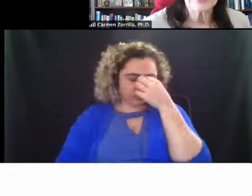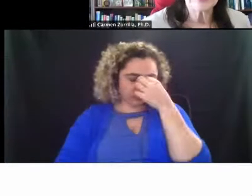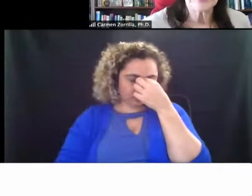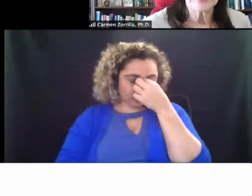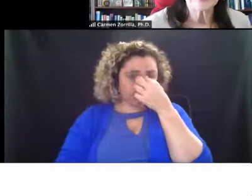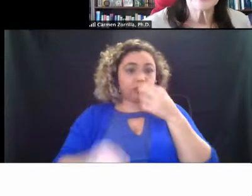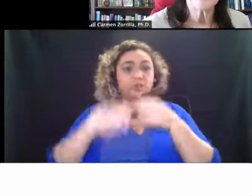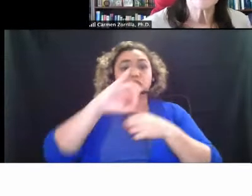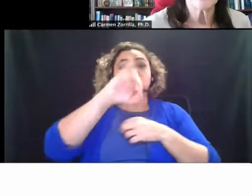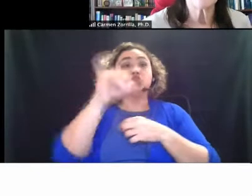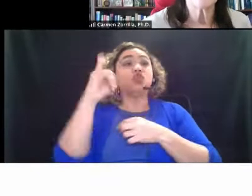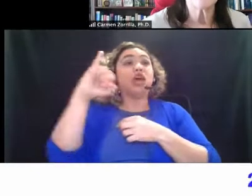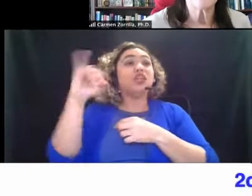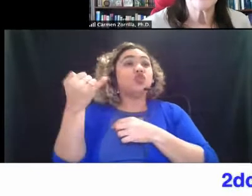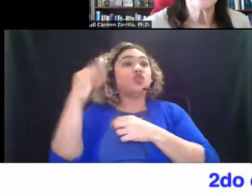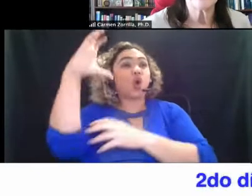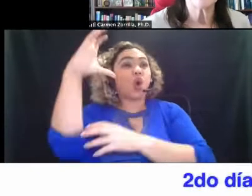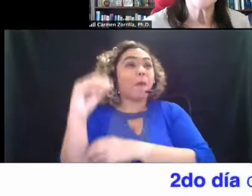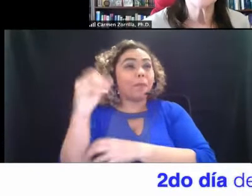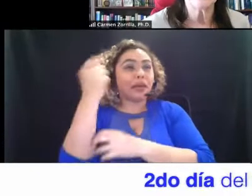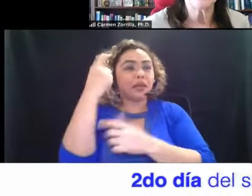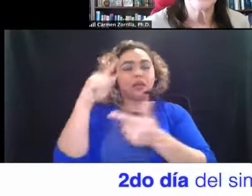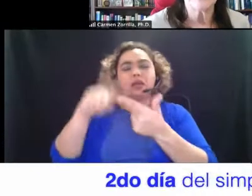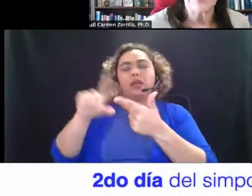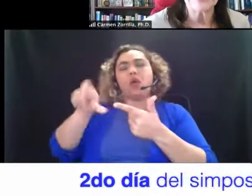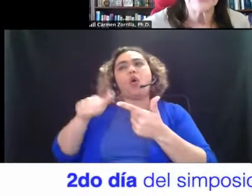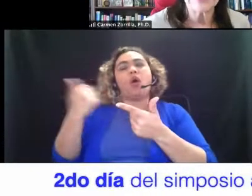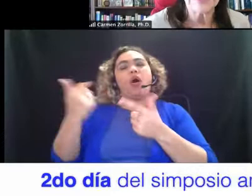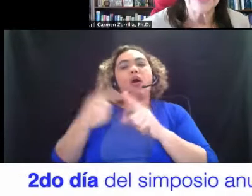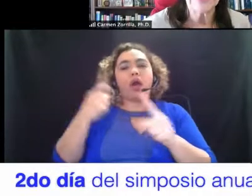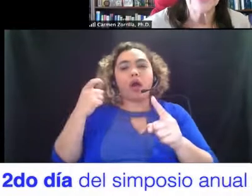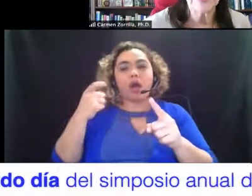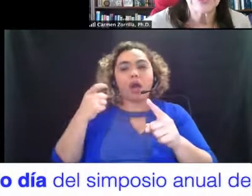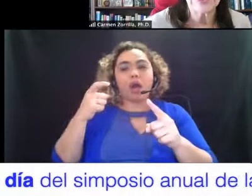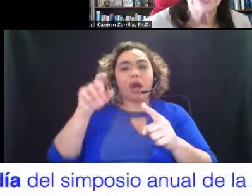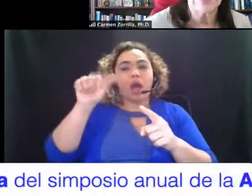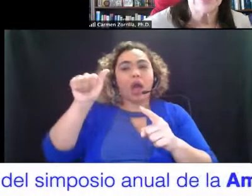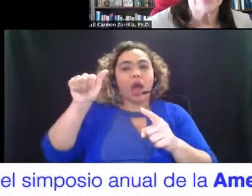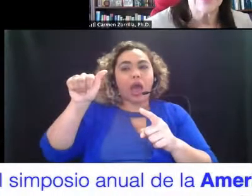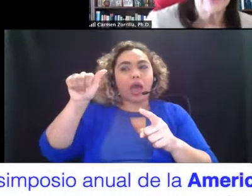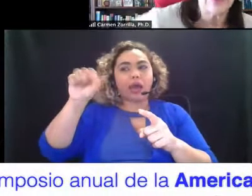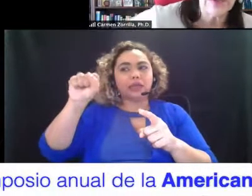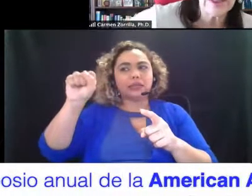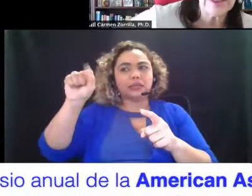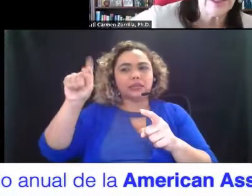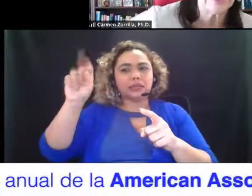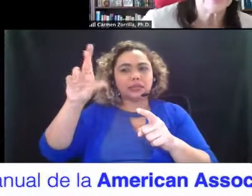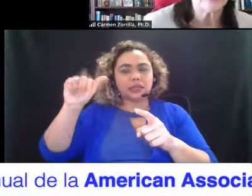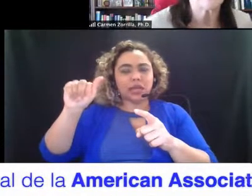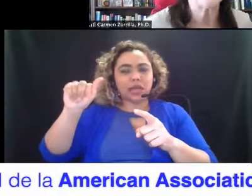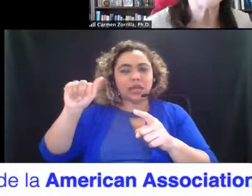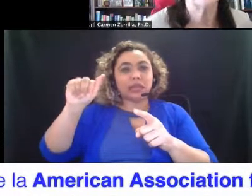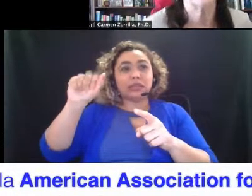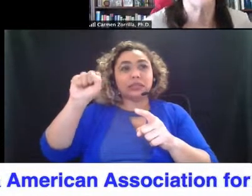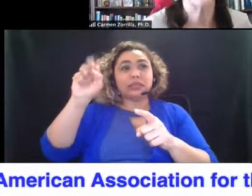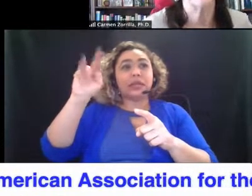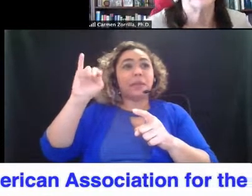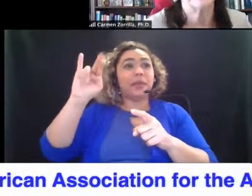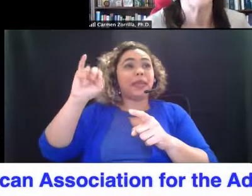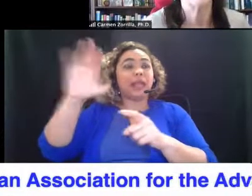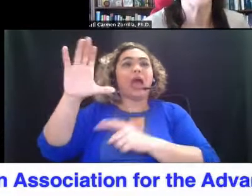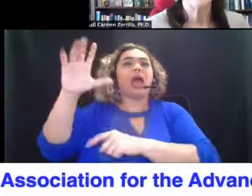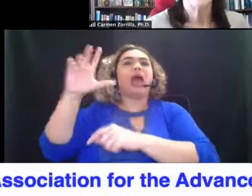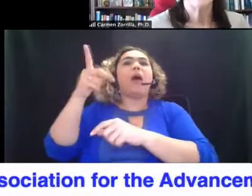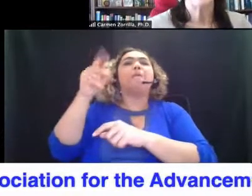Johnson & Johnson. Another one is AstraZeneca, which is a protein, and another one is going to be a protein.